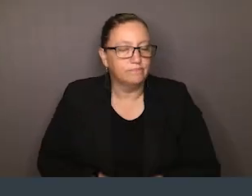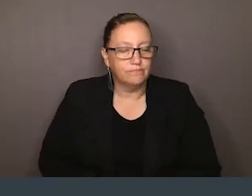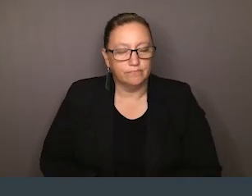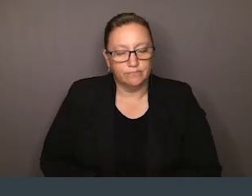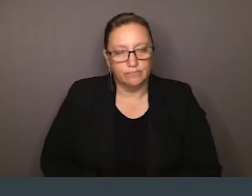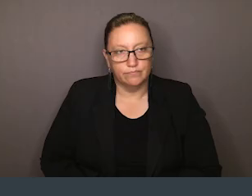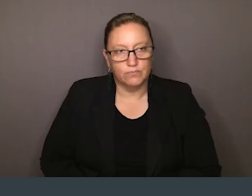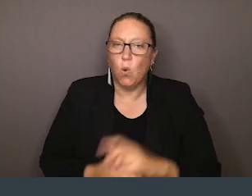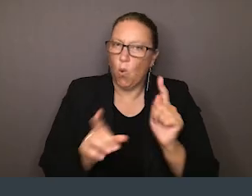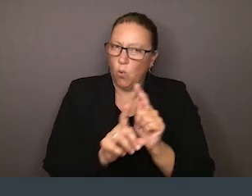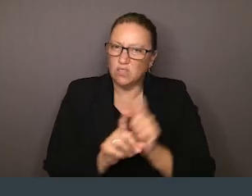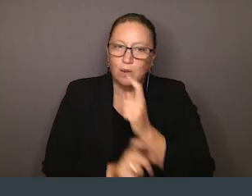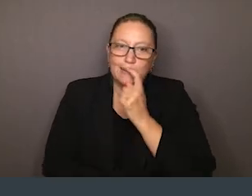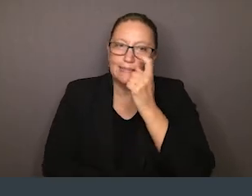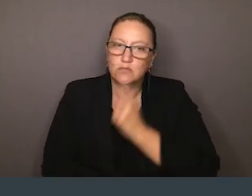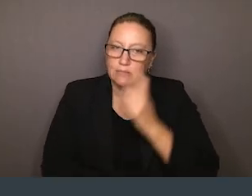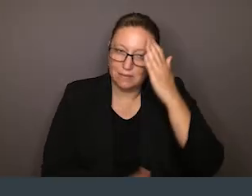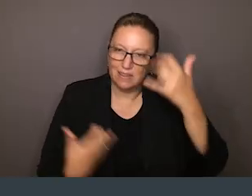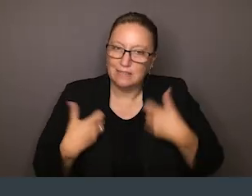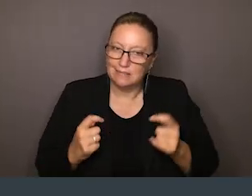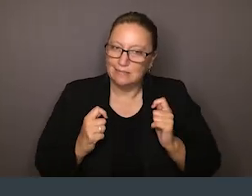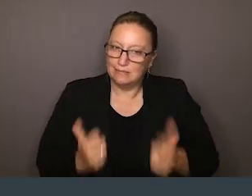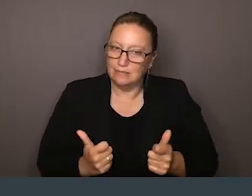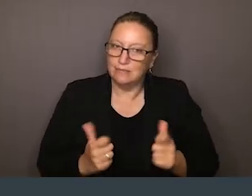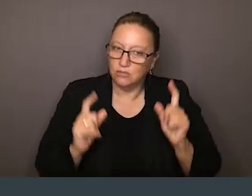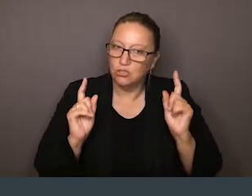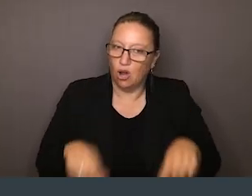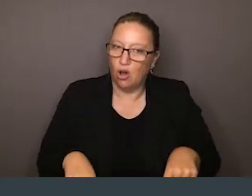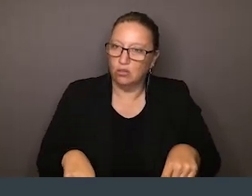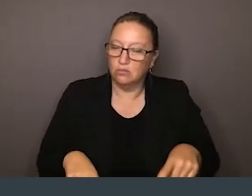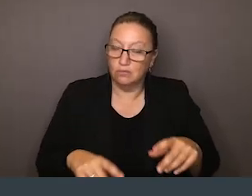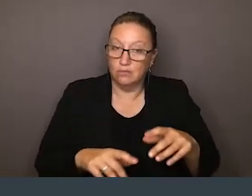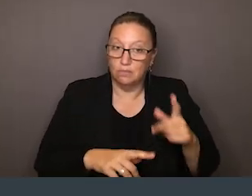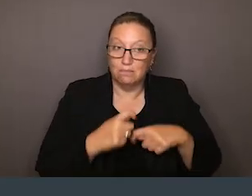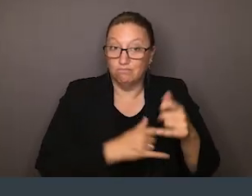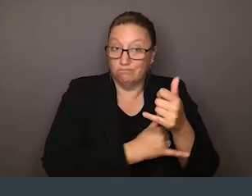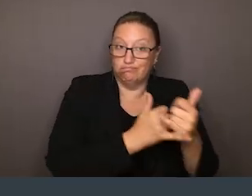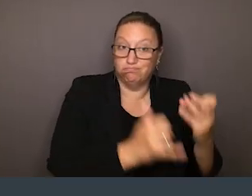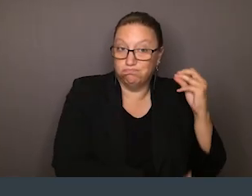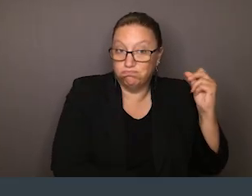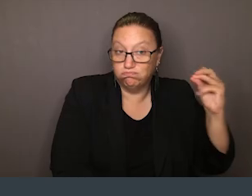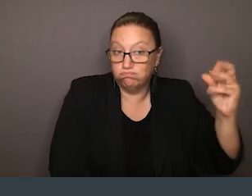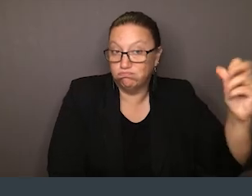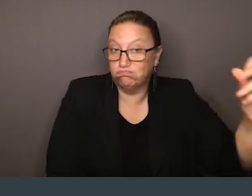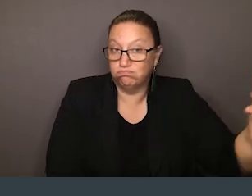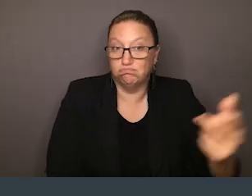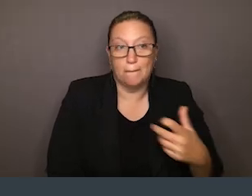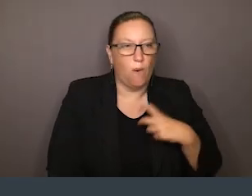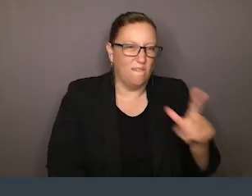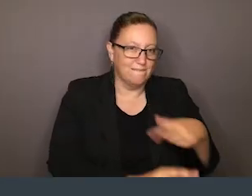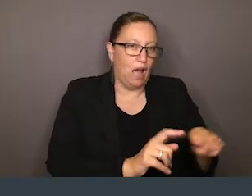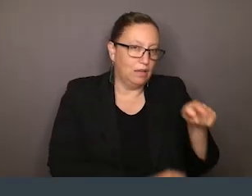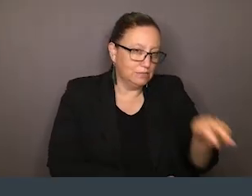that serious mental illness seemed to start earlier and accumulate more rapidly in people with